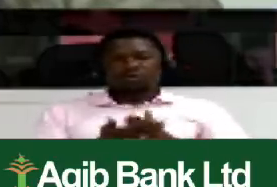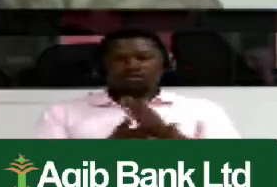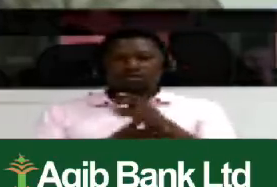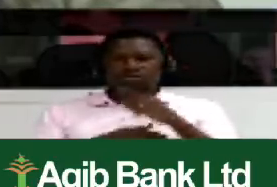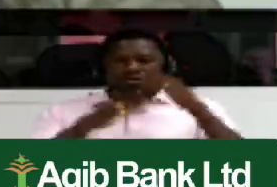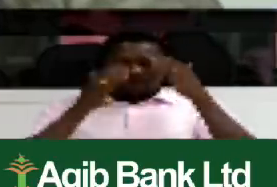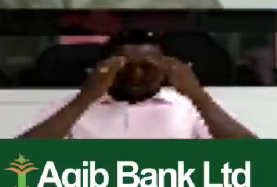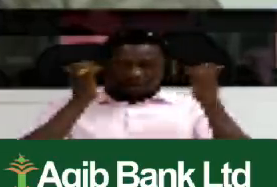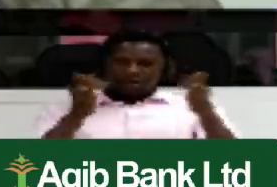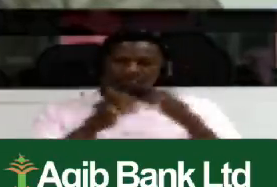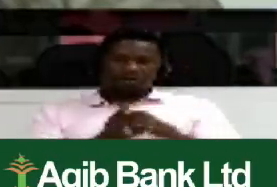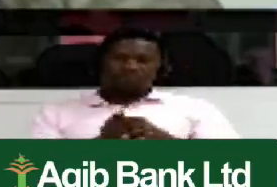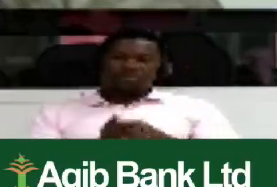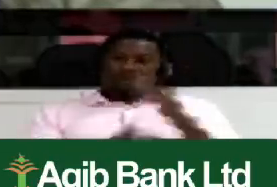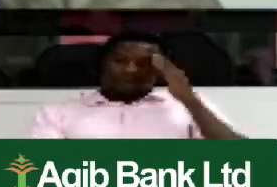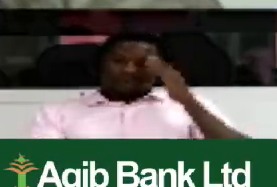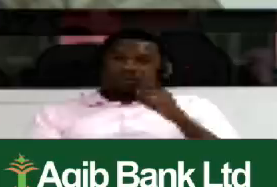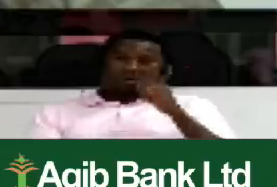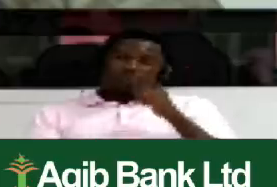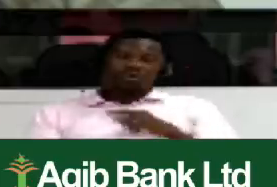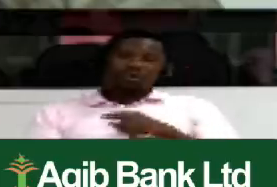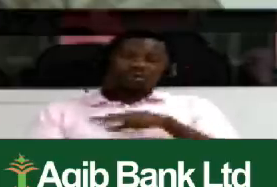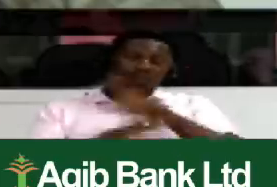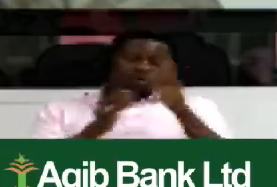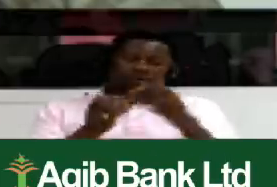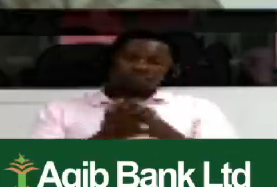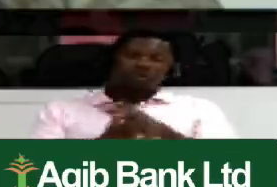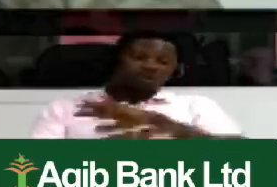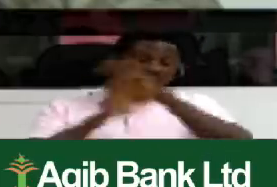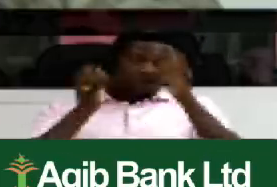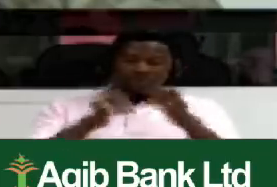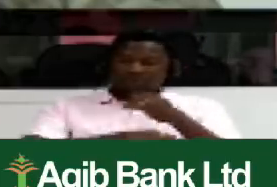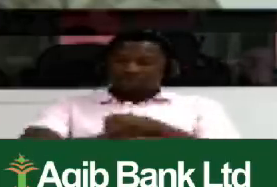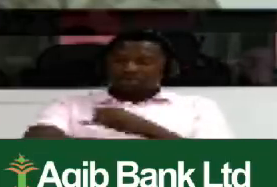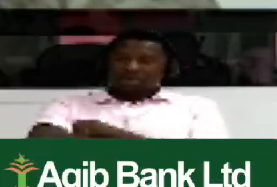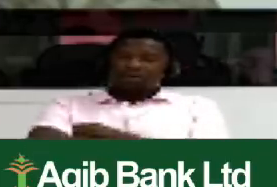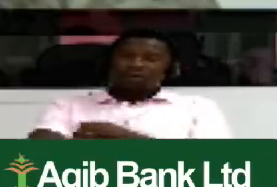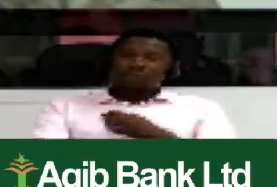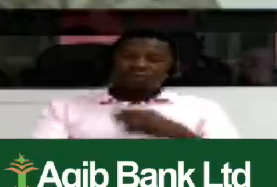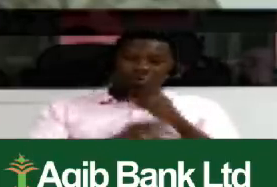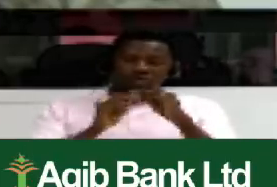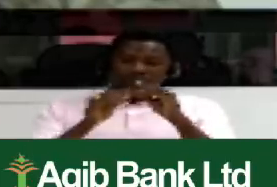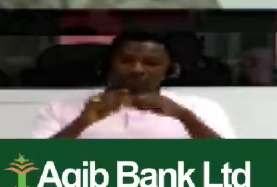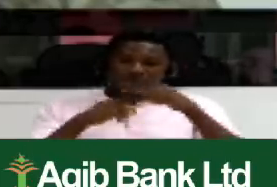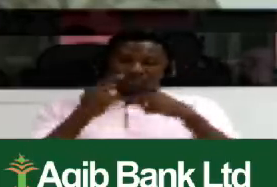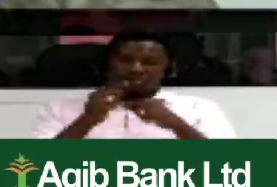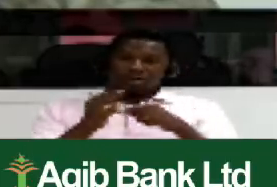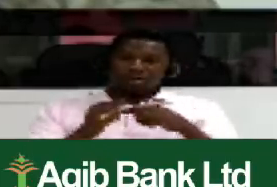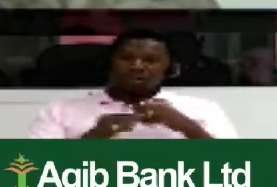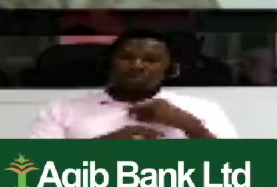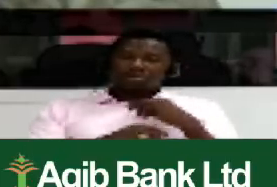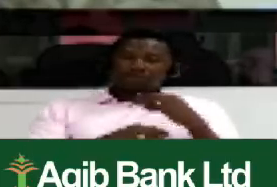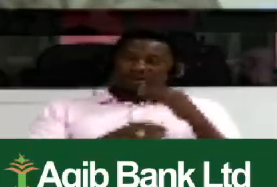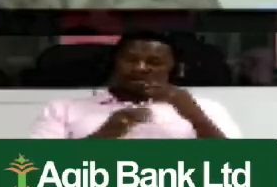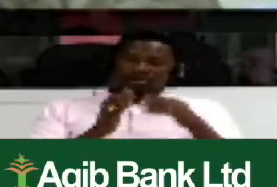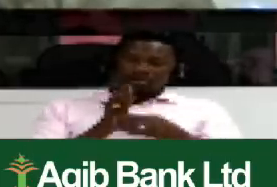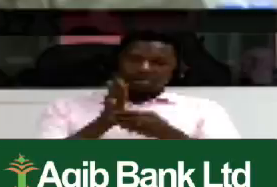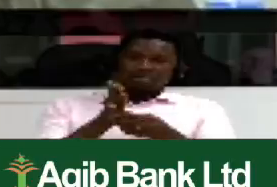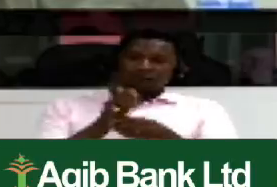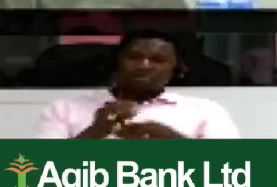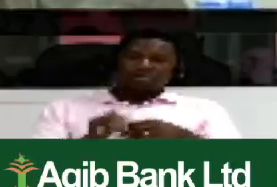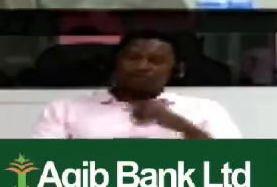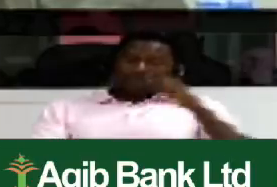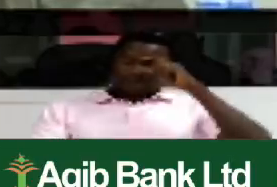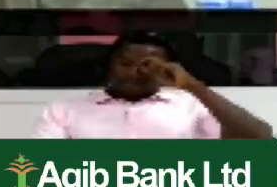Thank God this one avenue, all these institutions you talk about, I headed. I was president of the sub-union